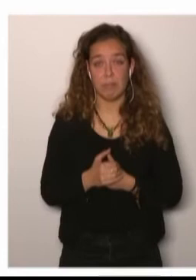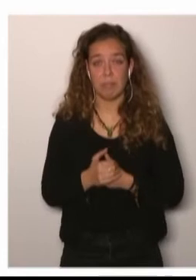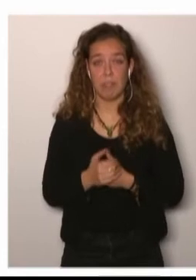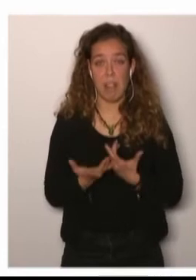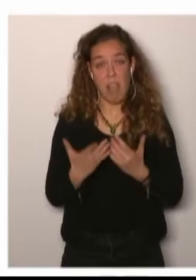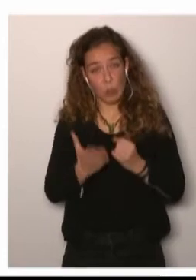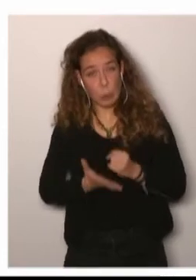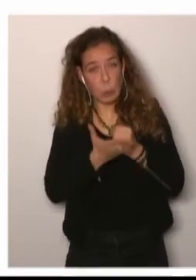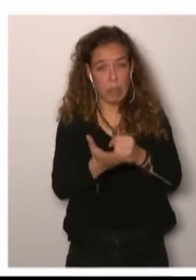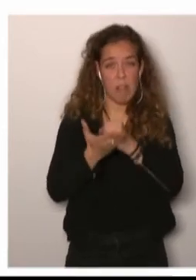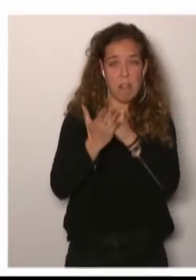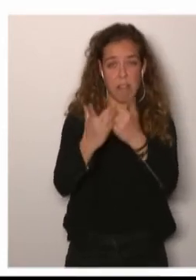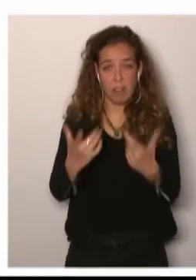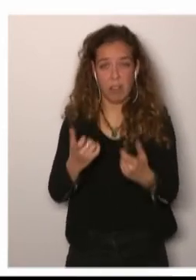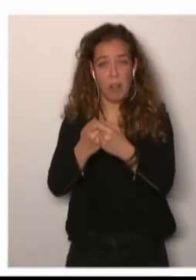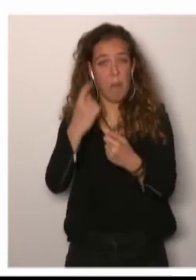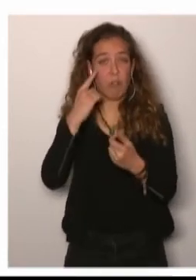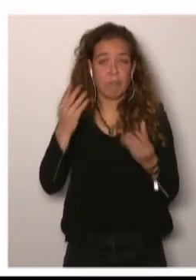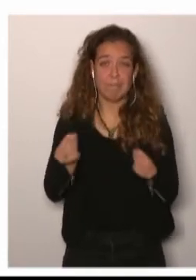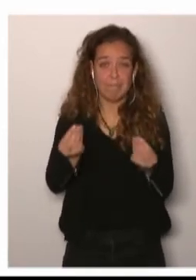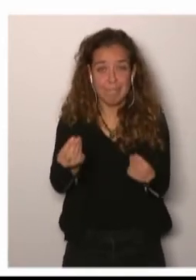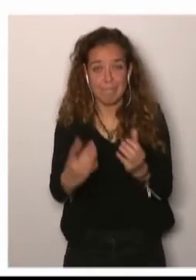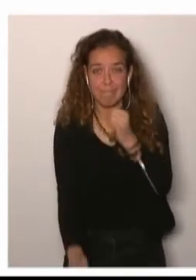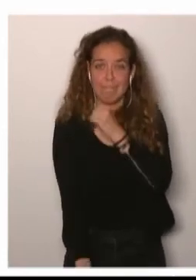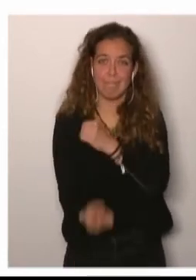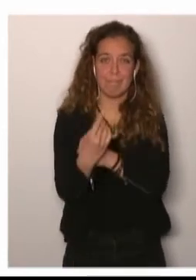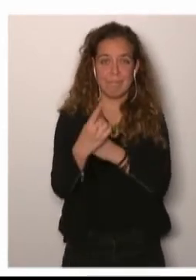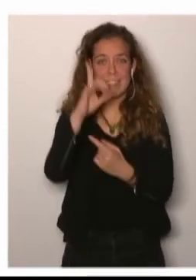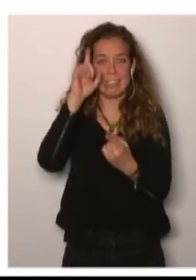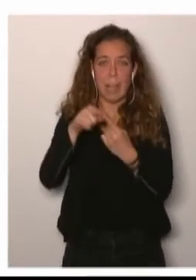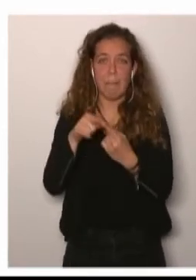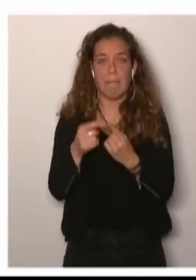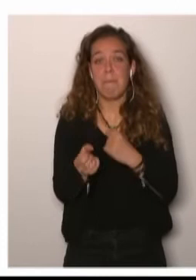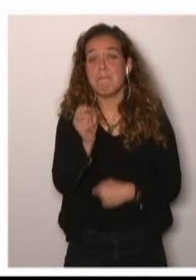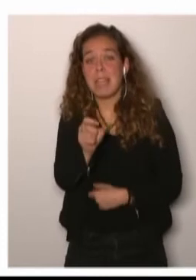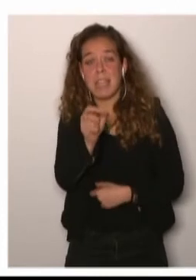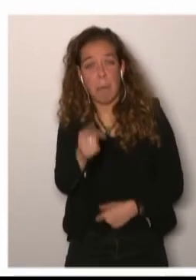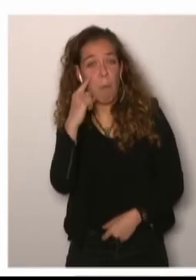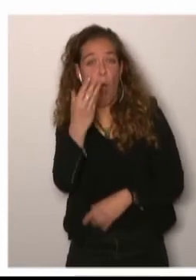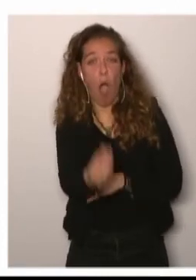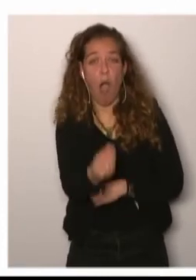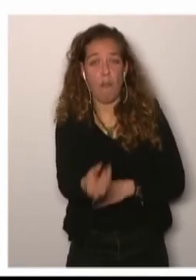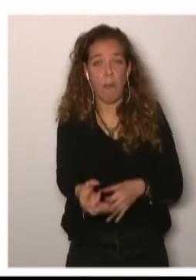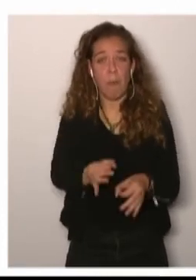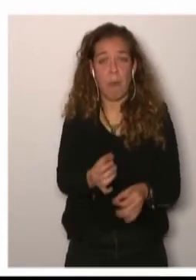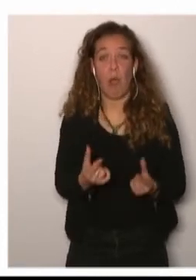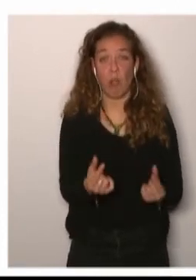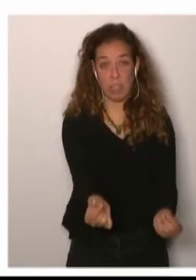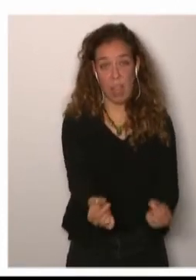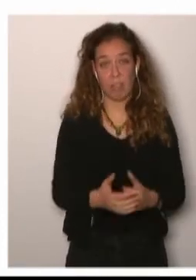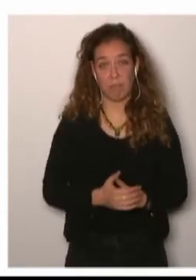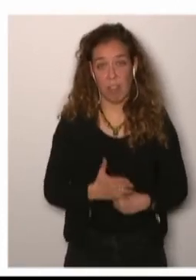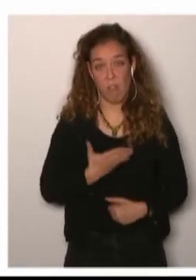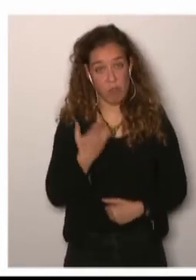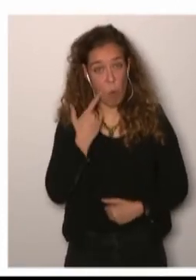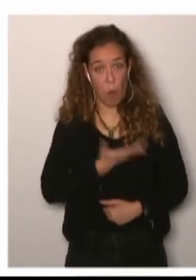faster. And we at the agency are very much committed to doing so within our remits, and we have taken up this responsibility, I believe, under the